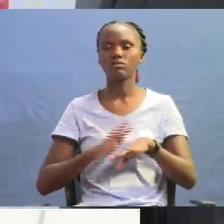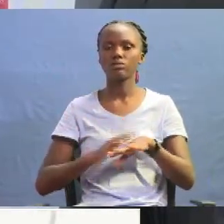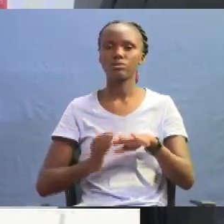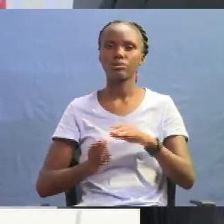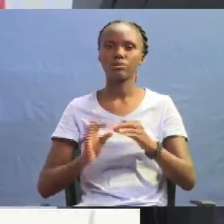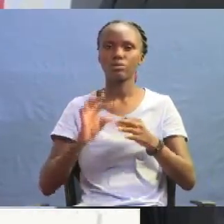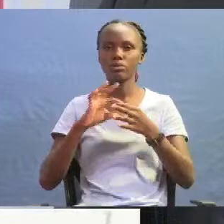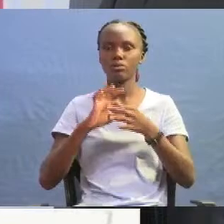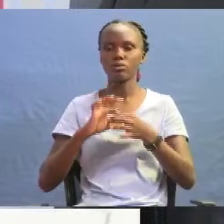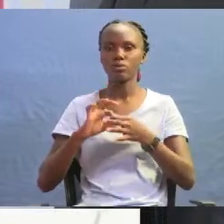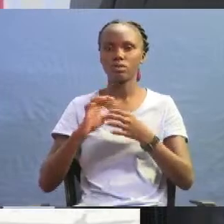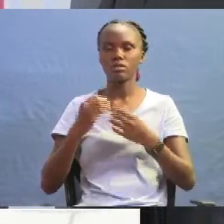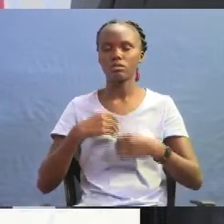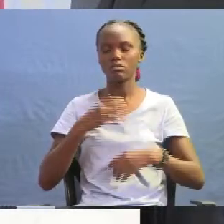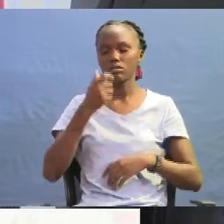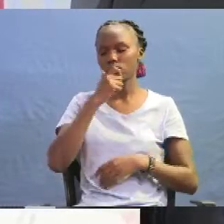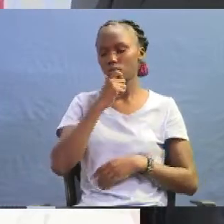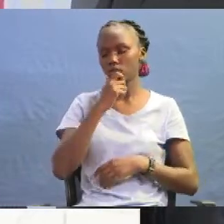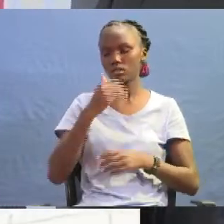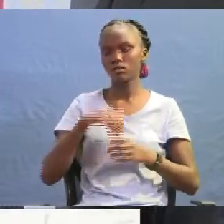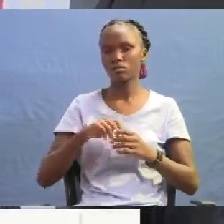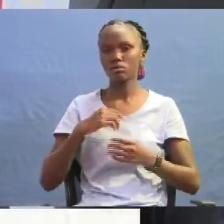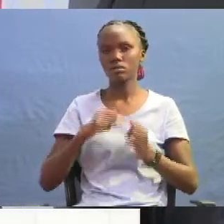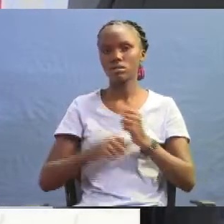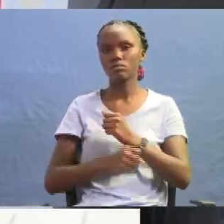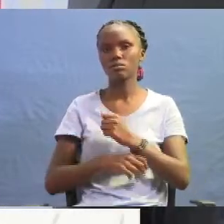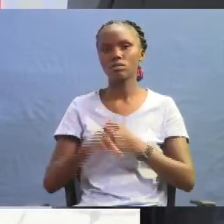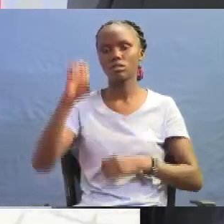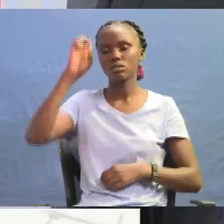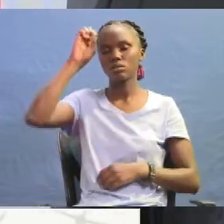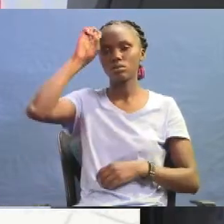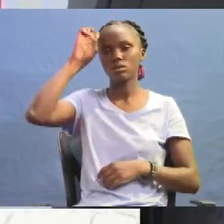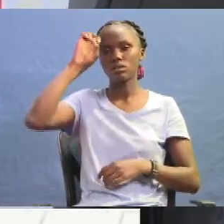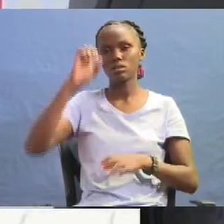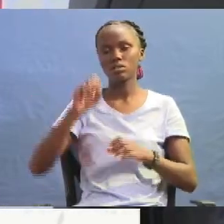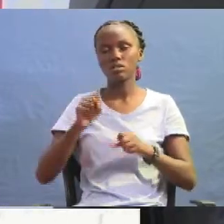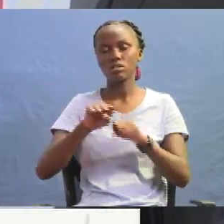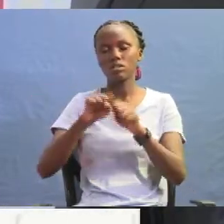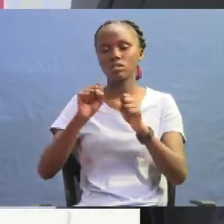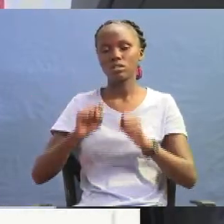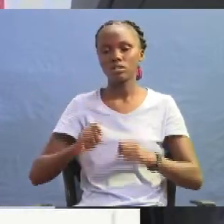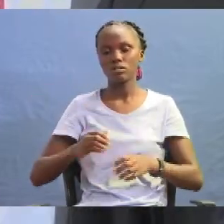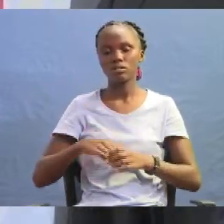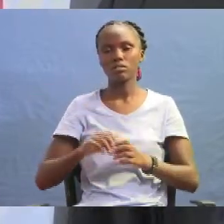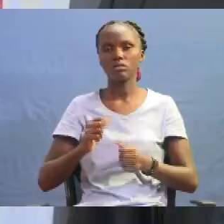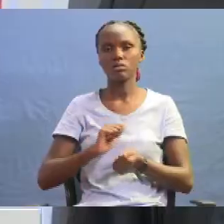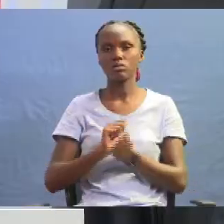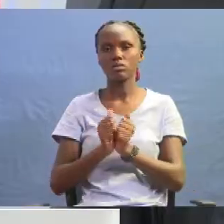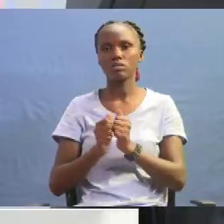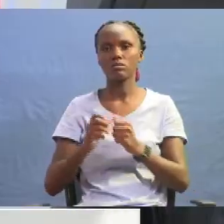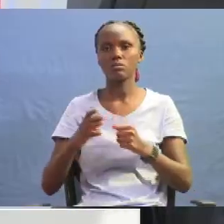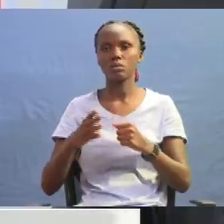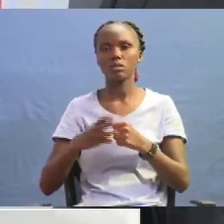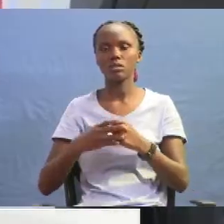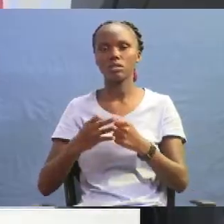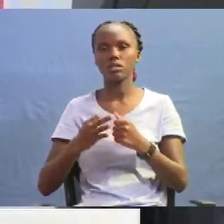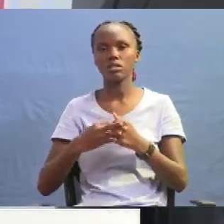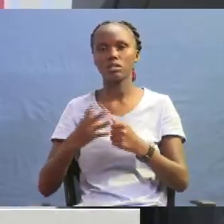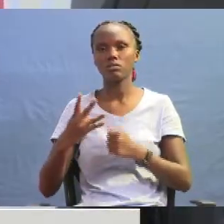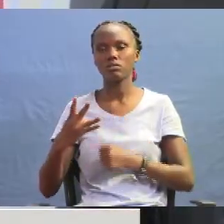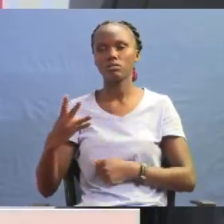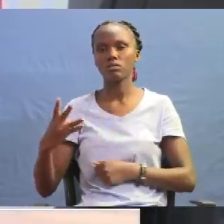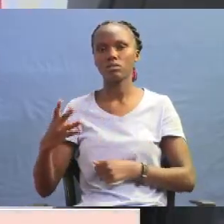to come together and support the education system, and especially now that we're transiting from the 844 to